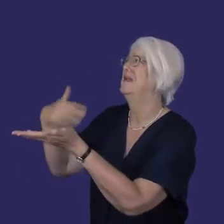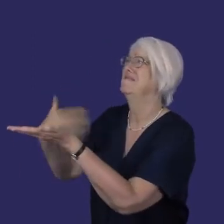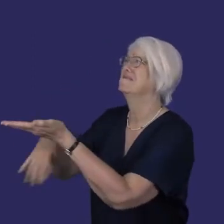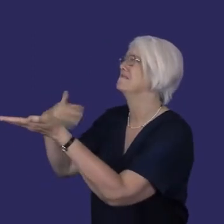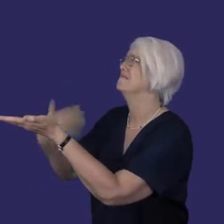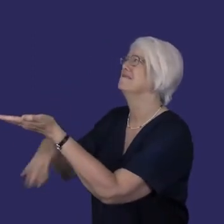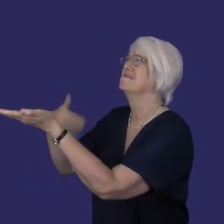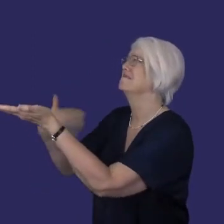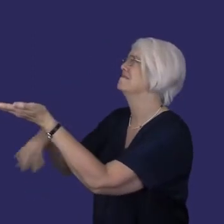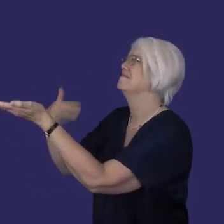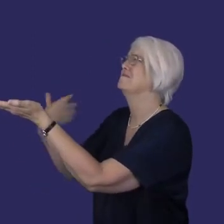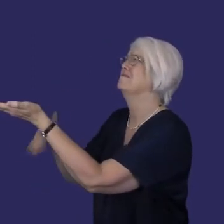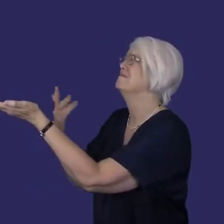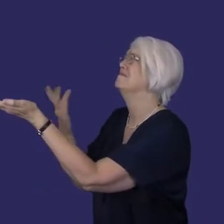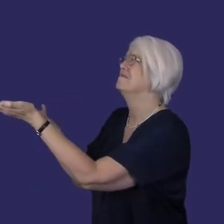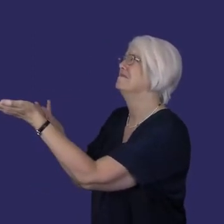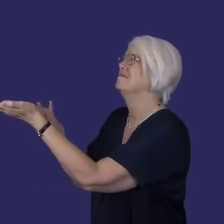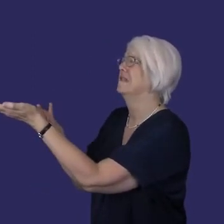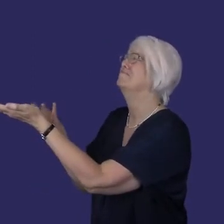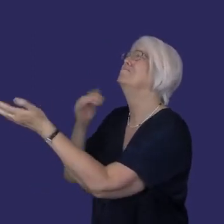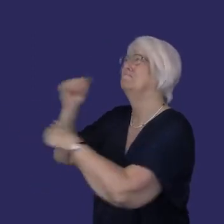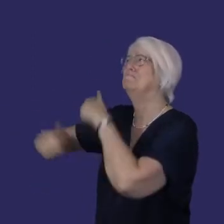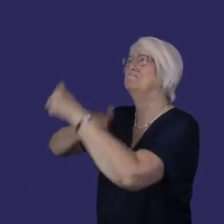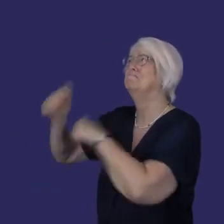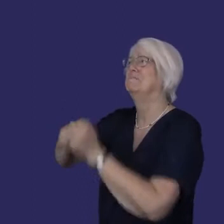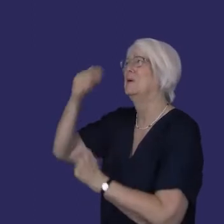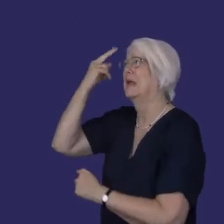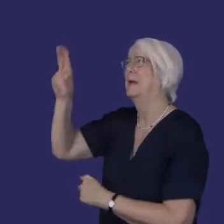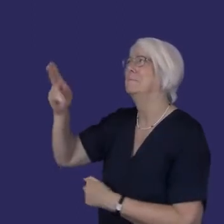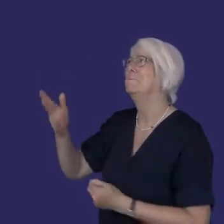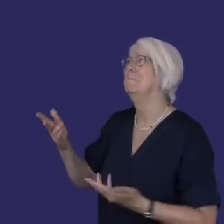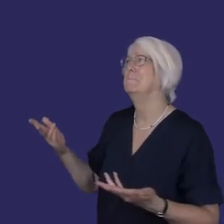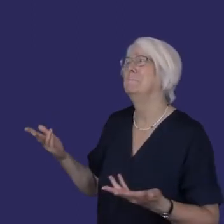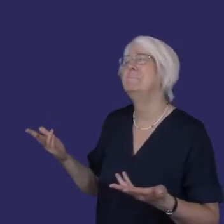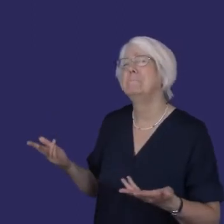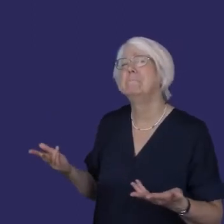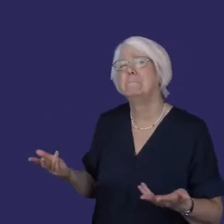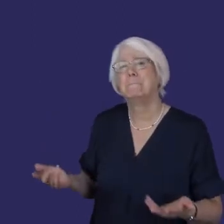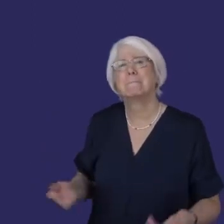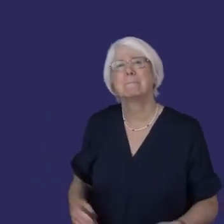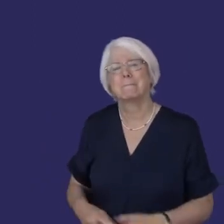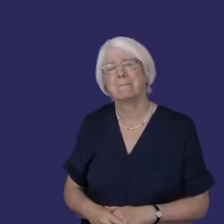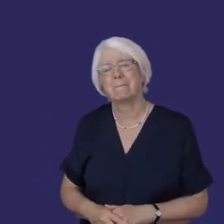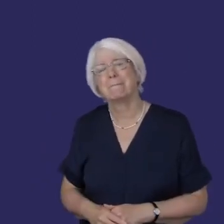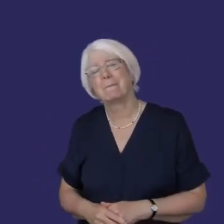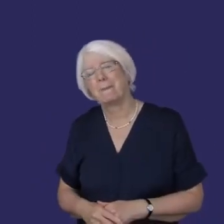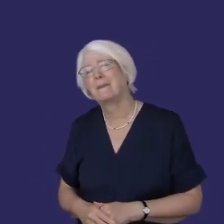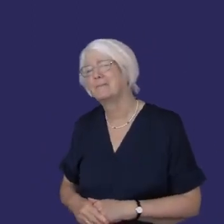in the offering. Blessed be your name. Always,